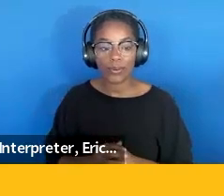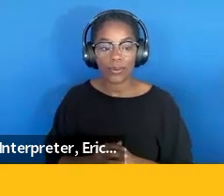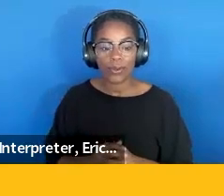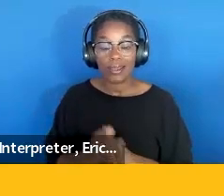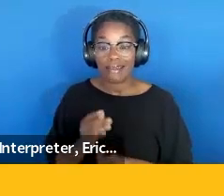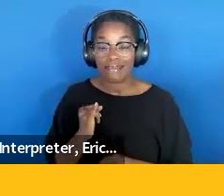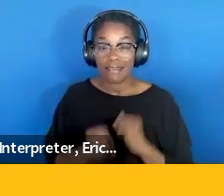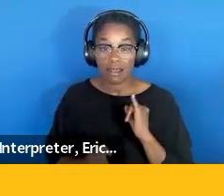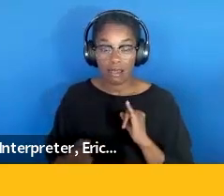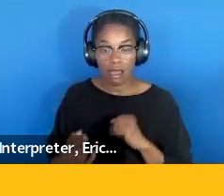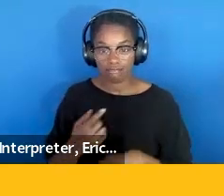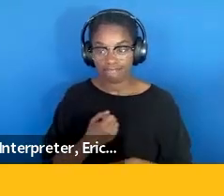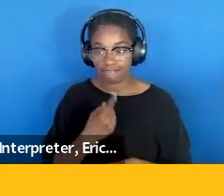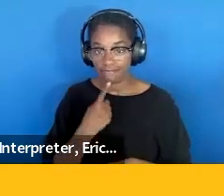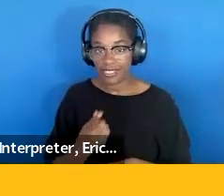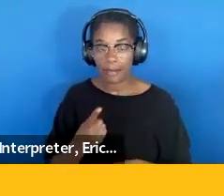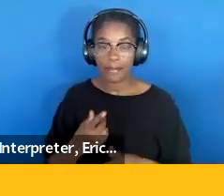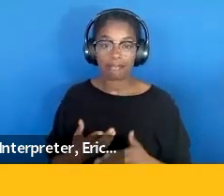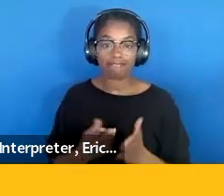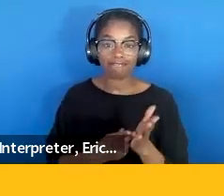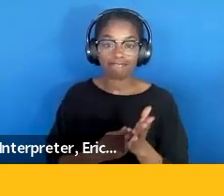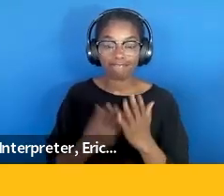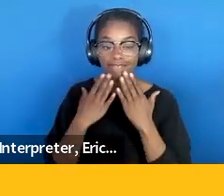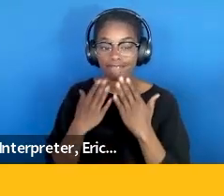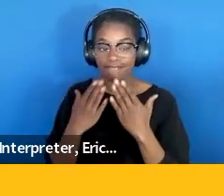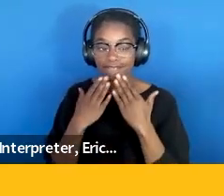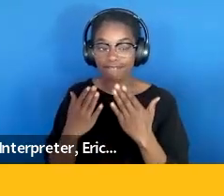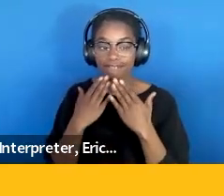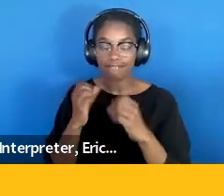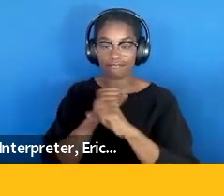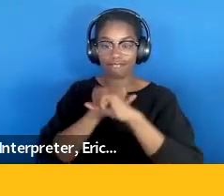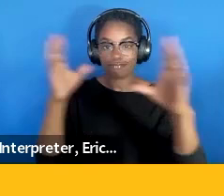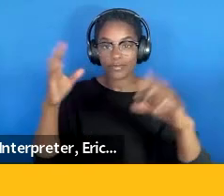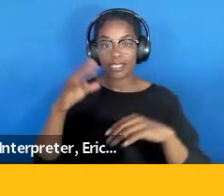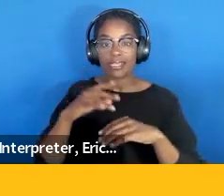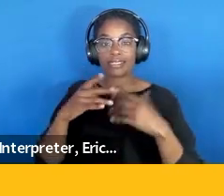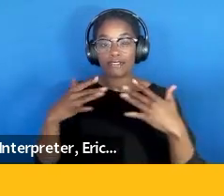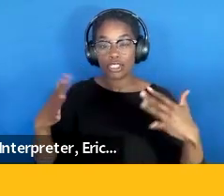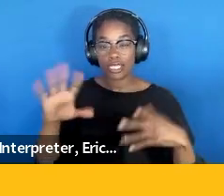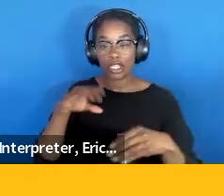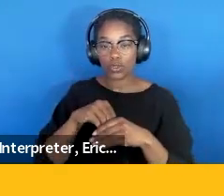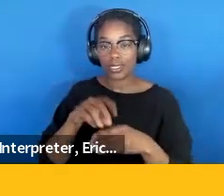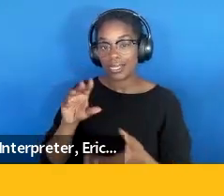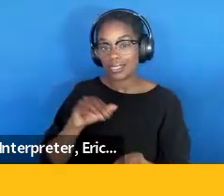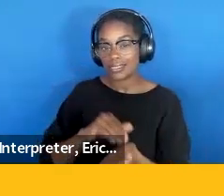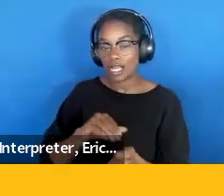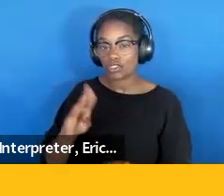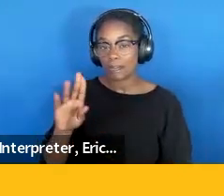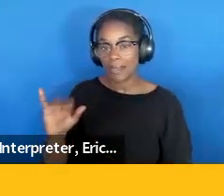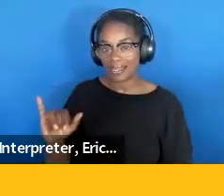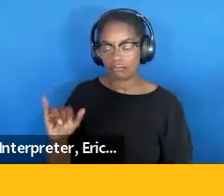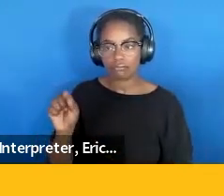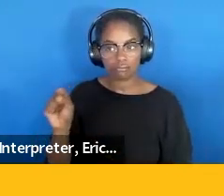Finally, I want to express my sincere gratitude to our Vice Chancellor for Equity, Diversity, and Inclusion, Dr. Becky Pettit, for her leadership and